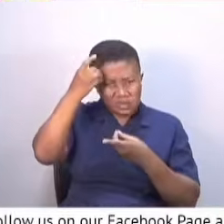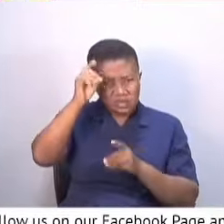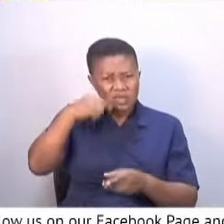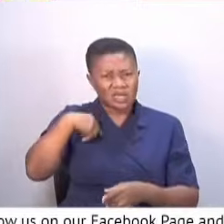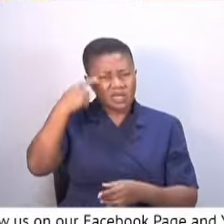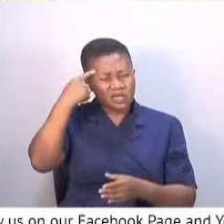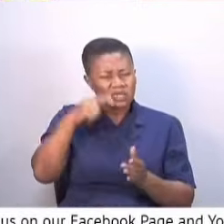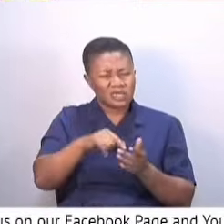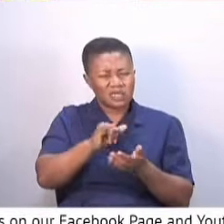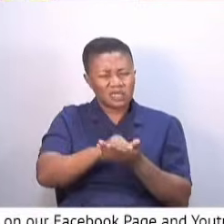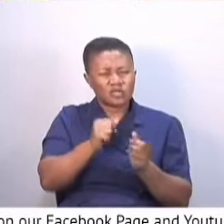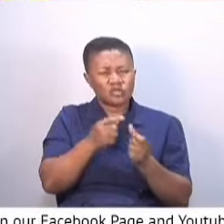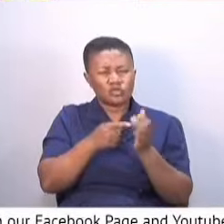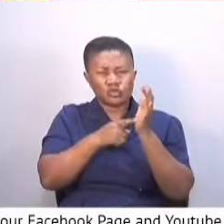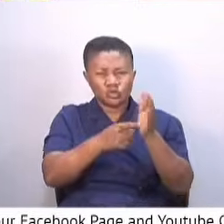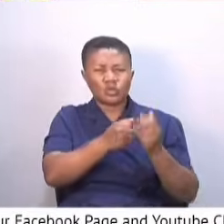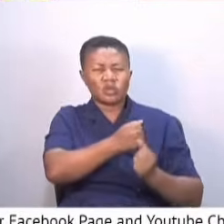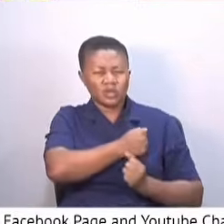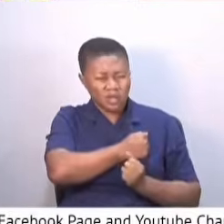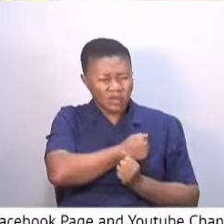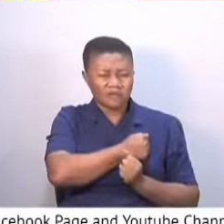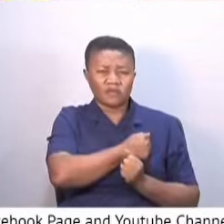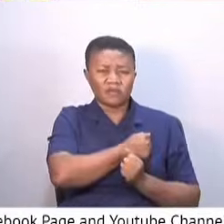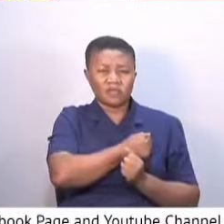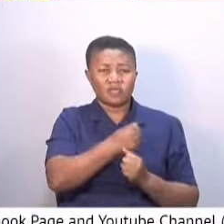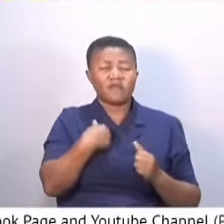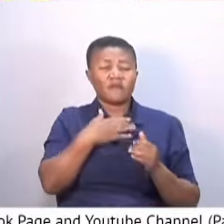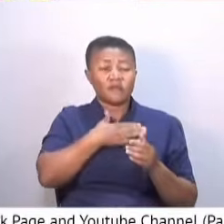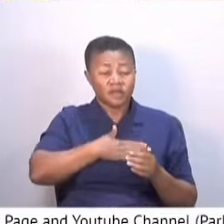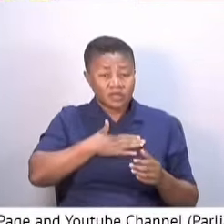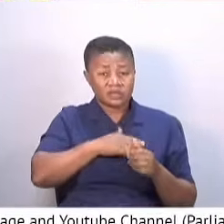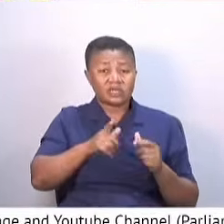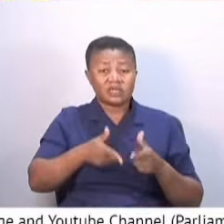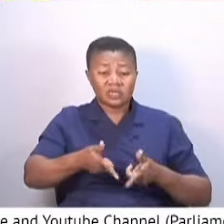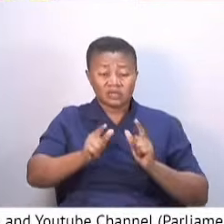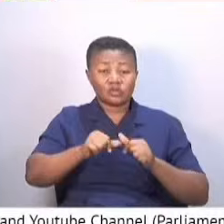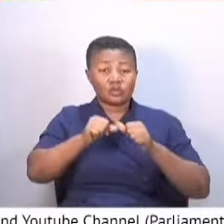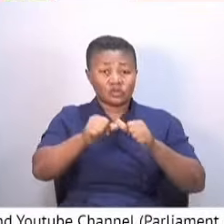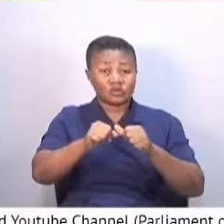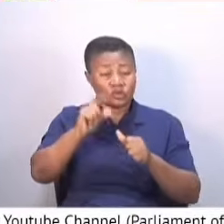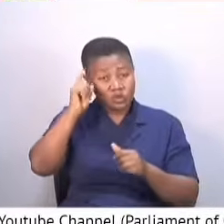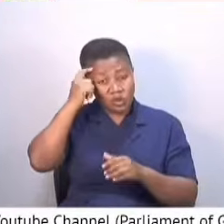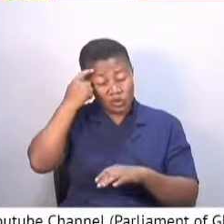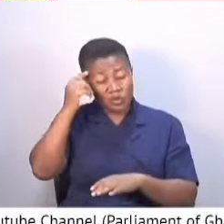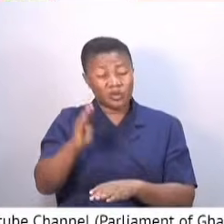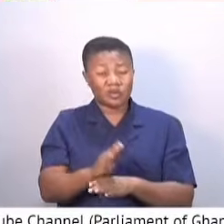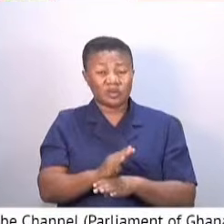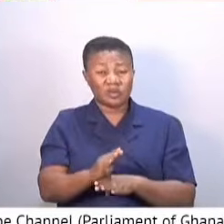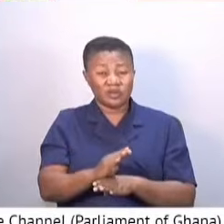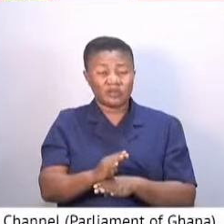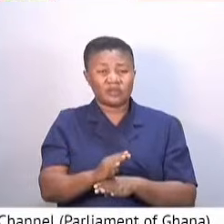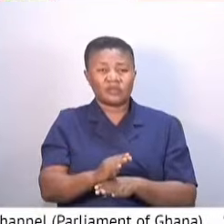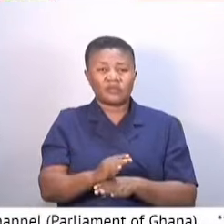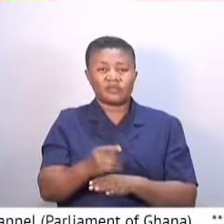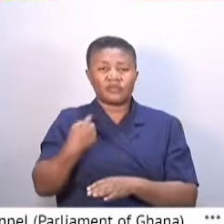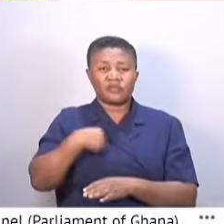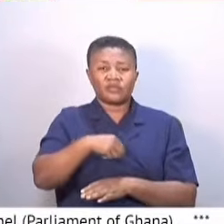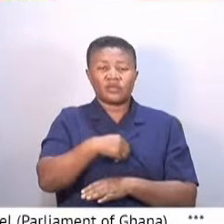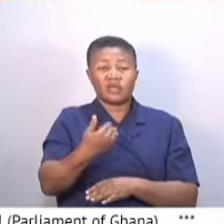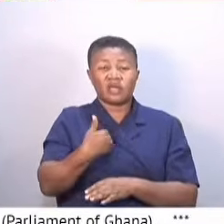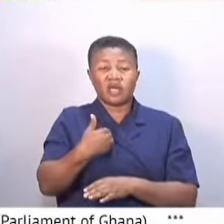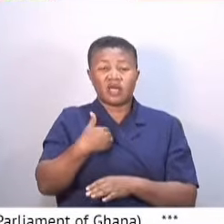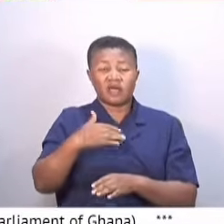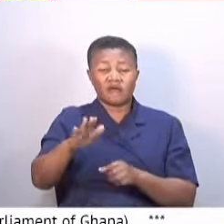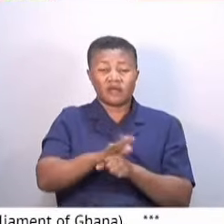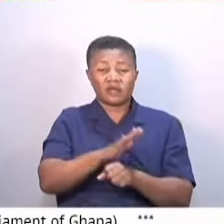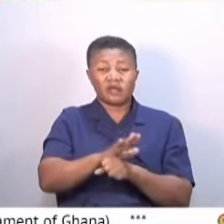that is patriotism. And I applaud you for that. So let's continue government business. We have enough